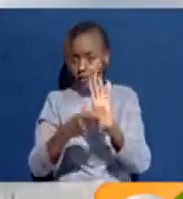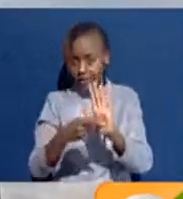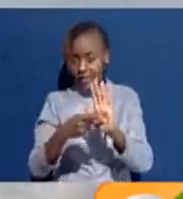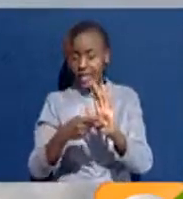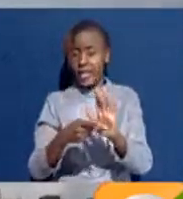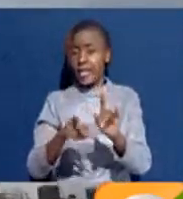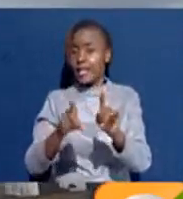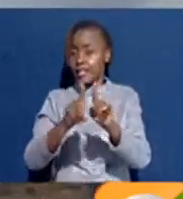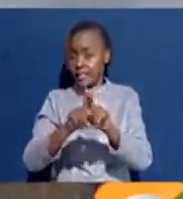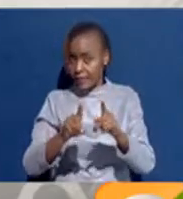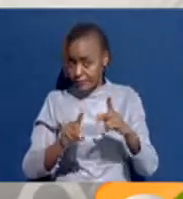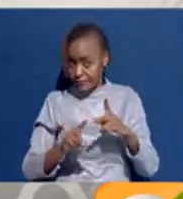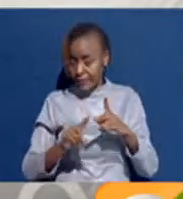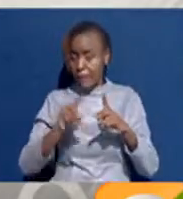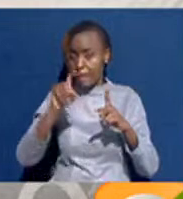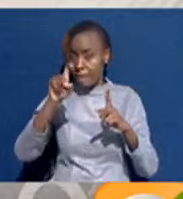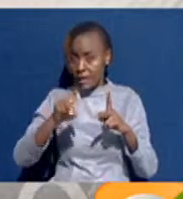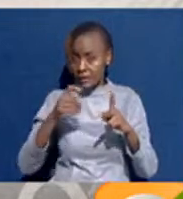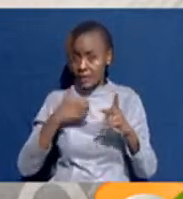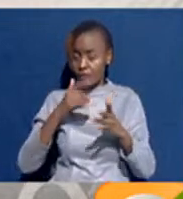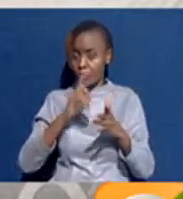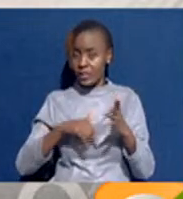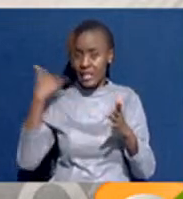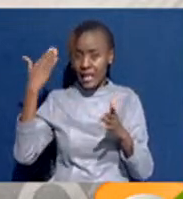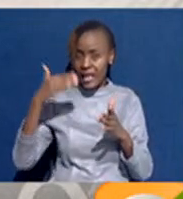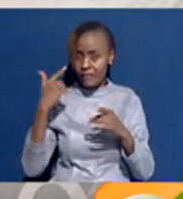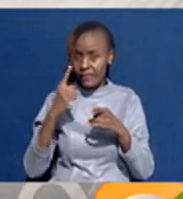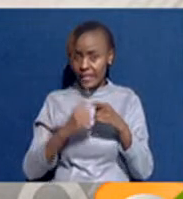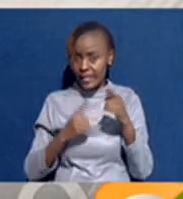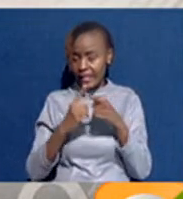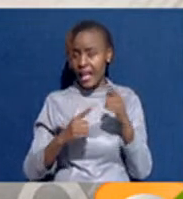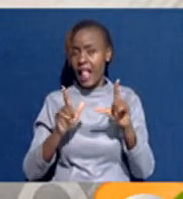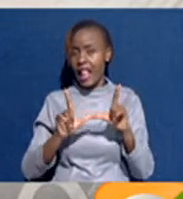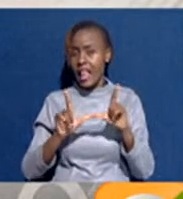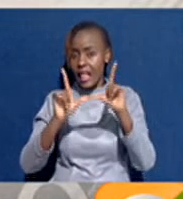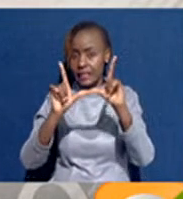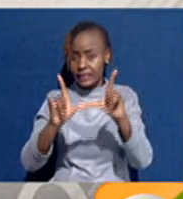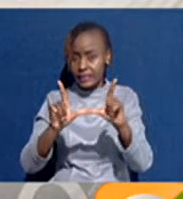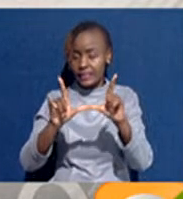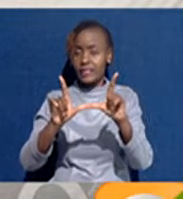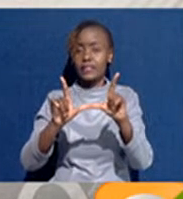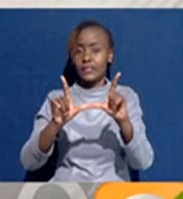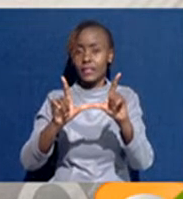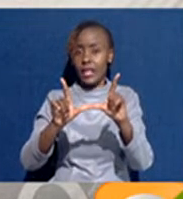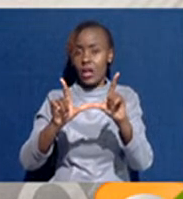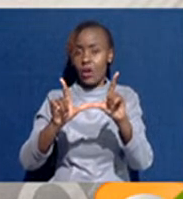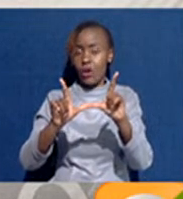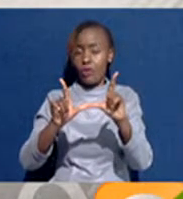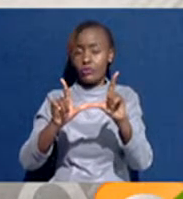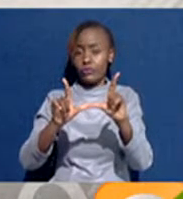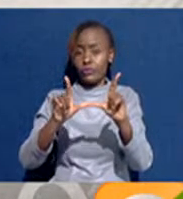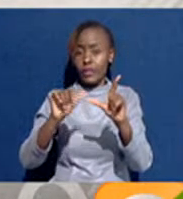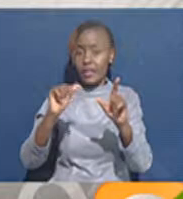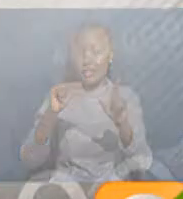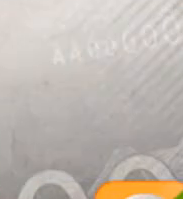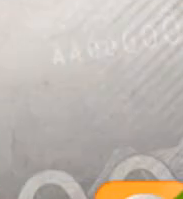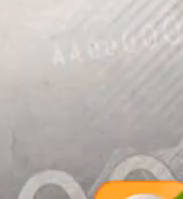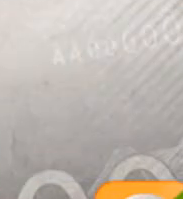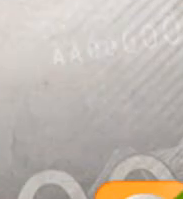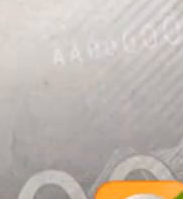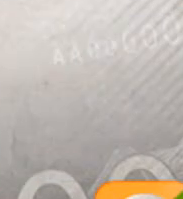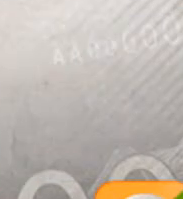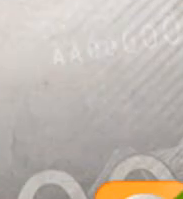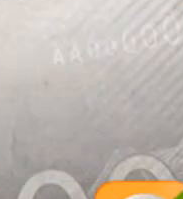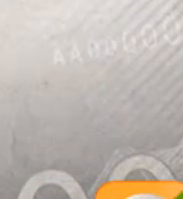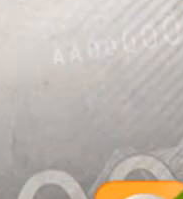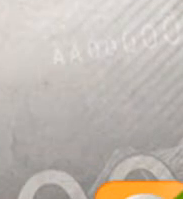law also features provisions for the annual licensing of real estate agents, specific timelines for registration, and sanctions